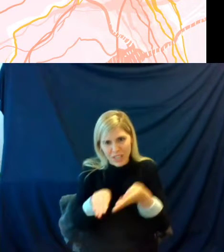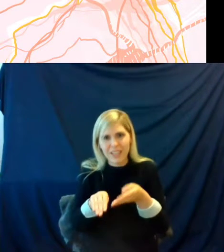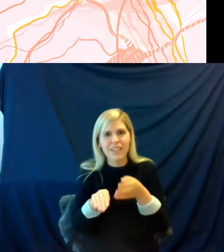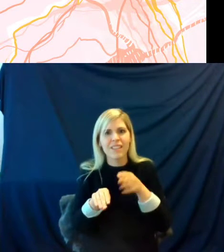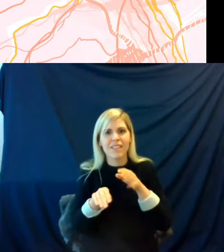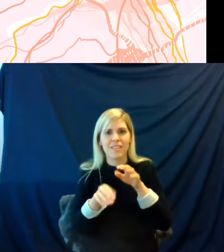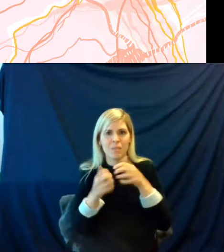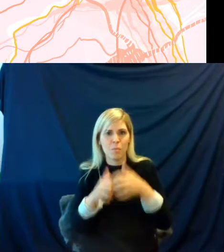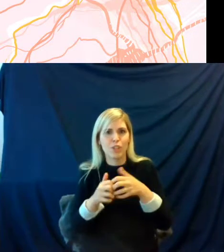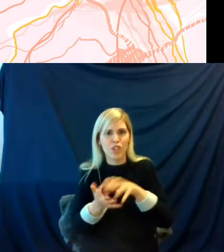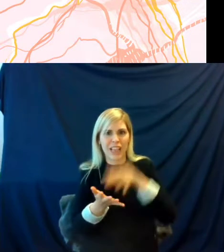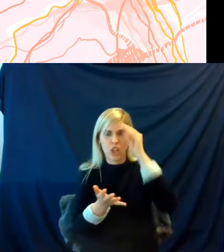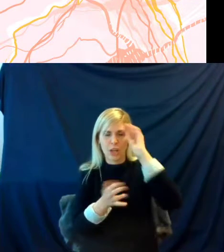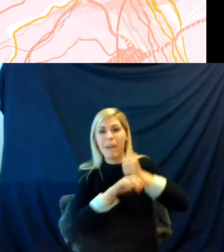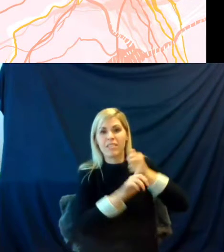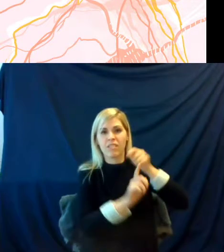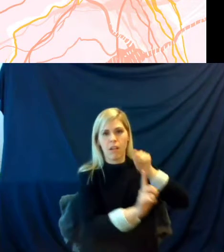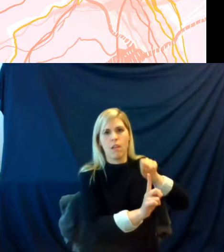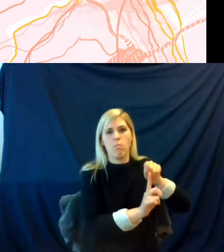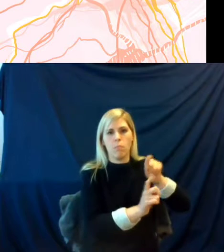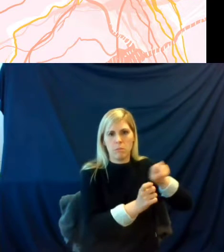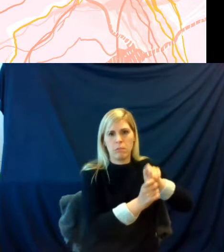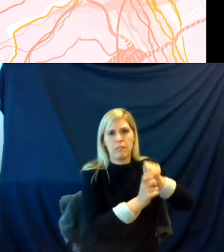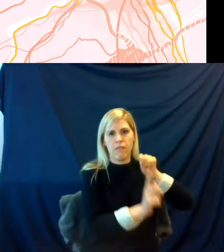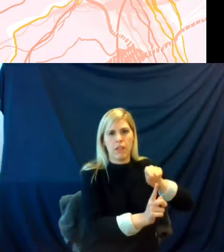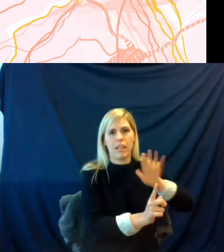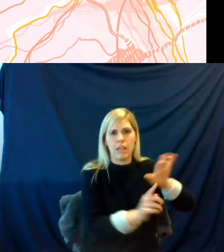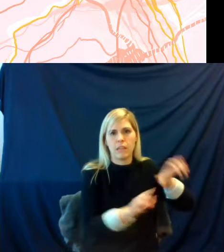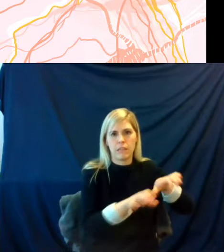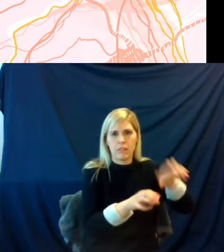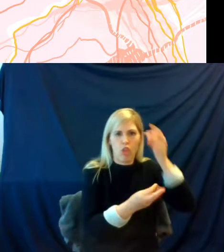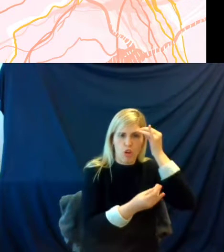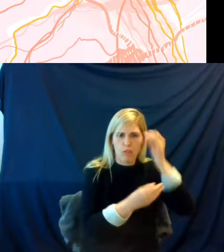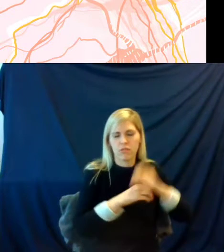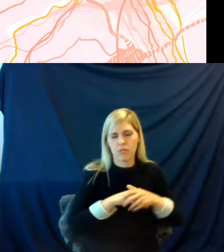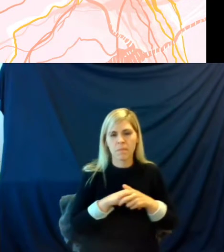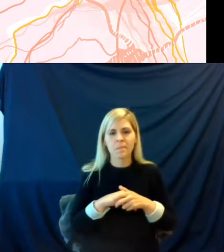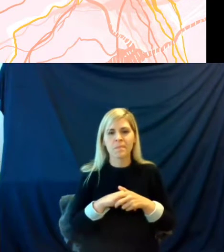machine learning based on him specifically.